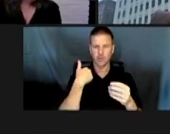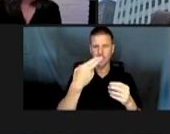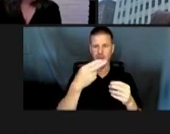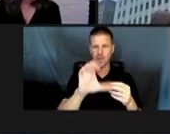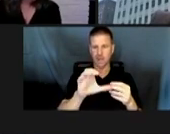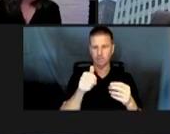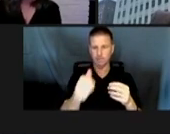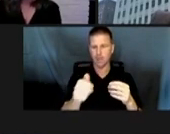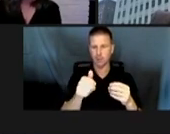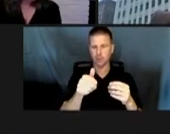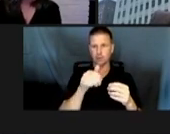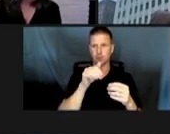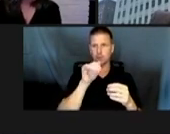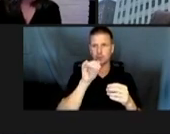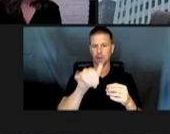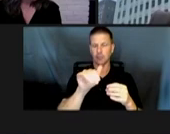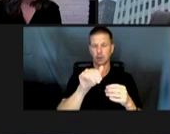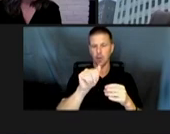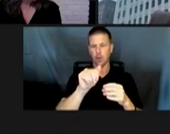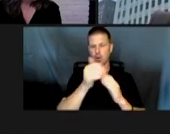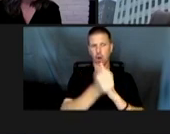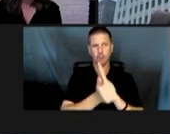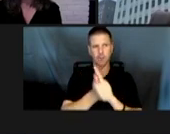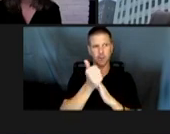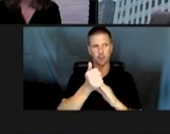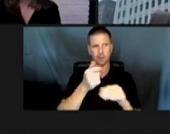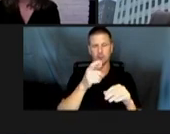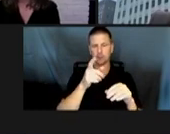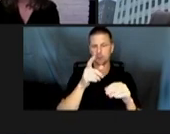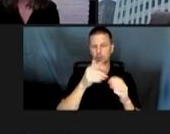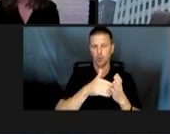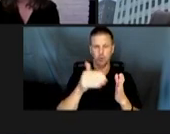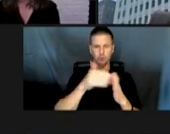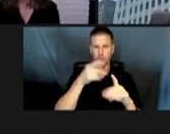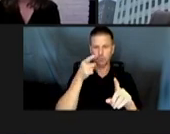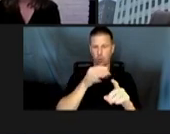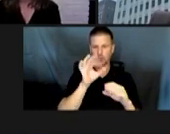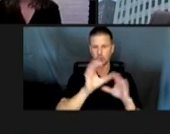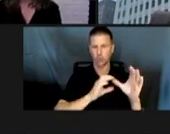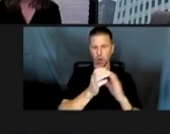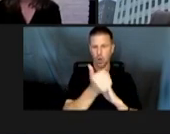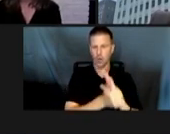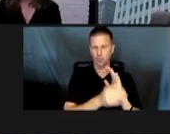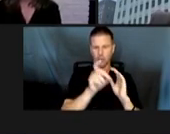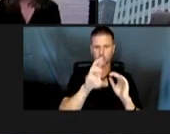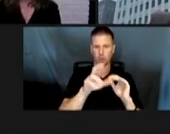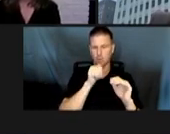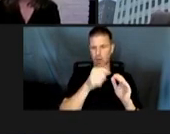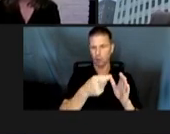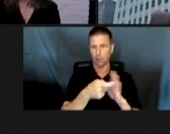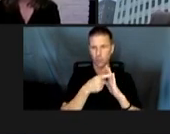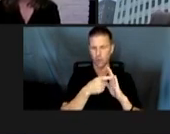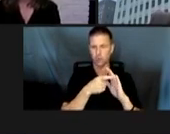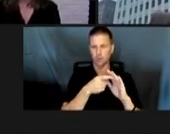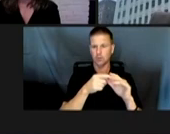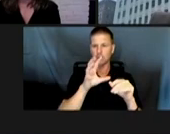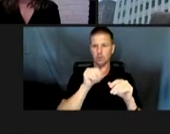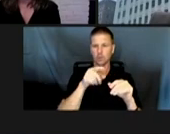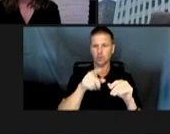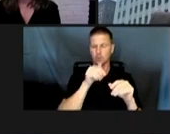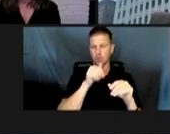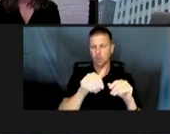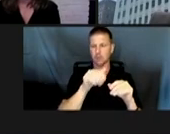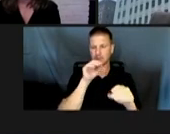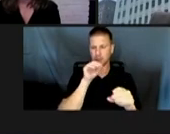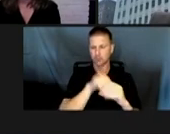button, that it's automated. And all too often at the point of construction, the automated doors aren't a requirement and they're not